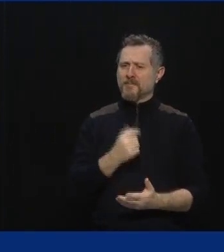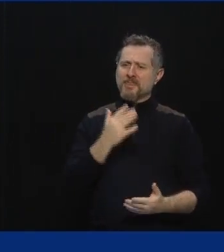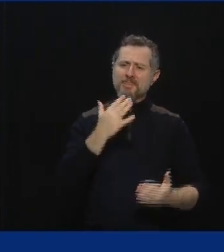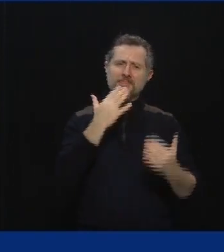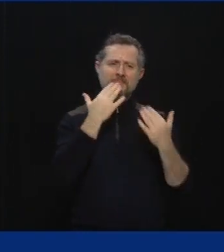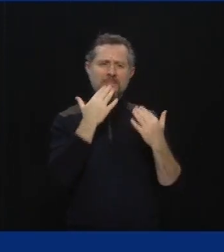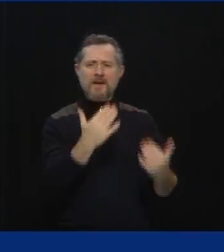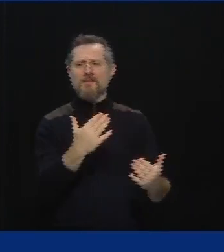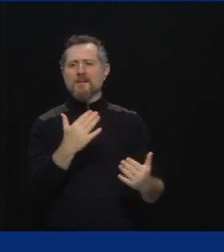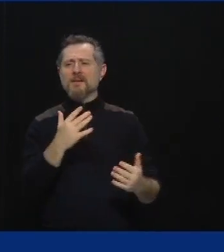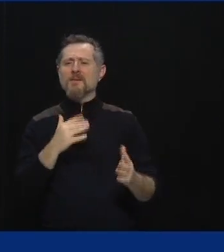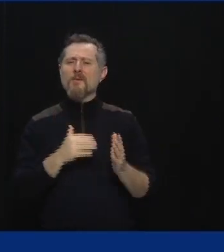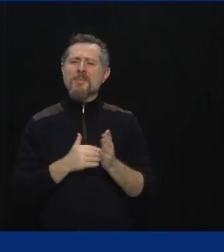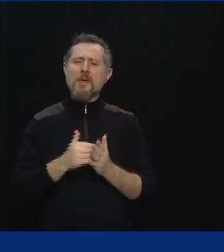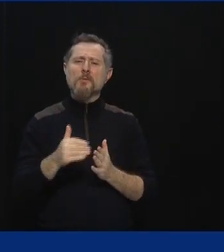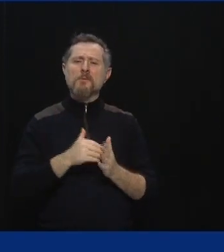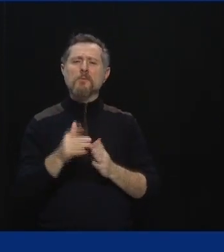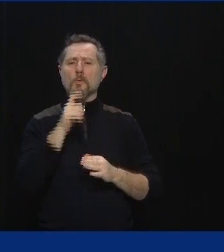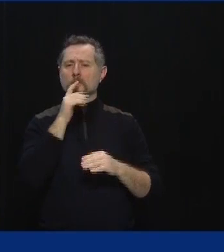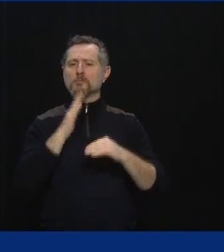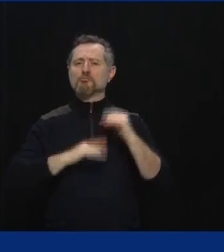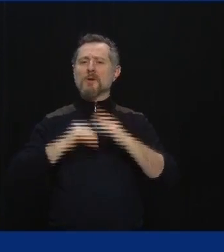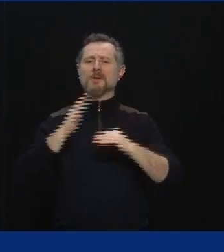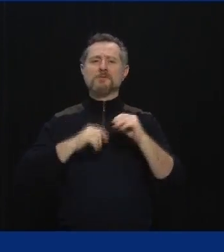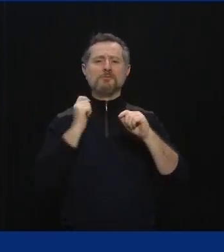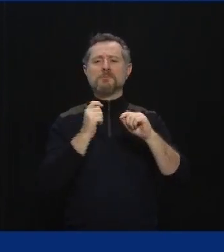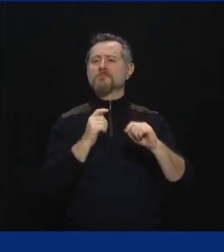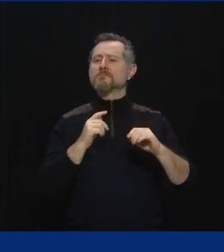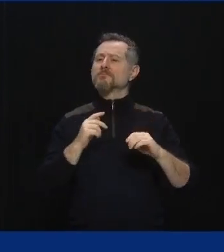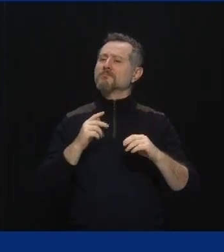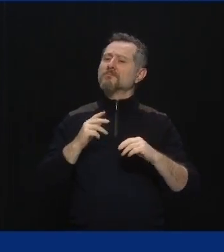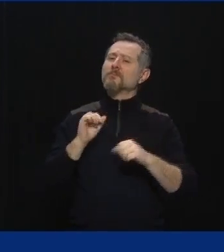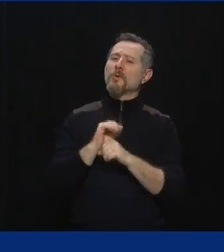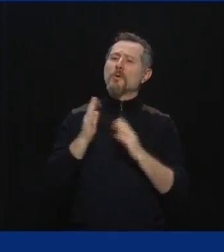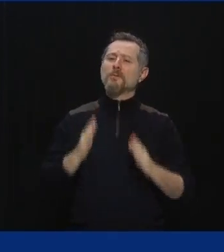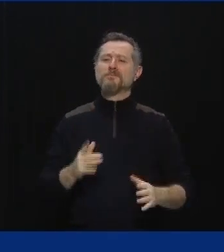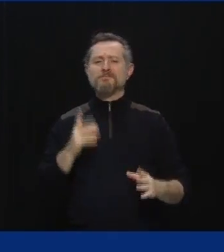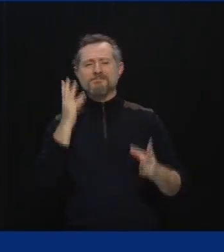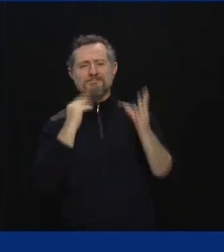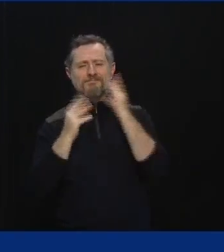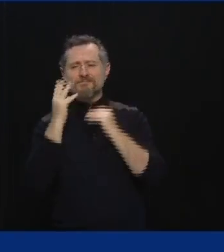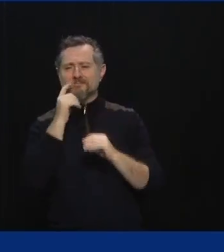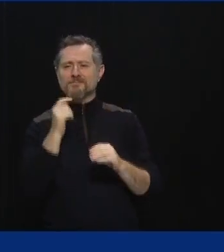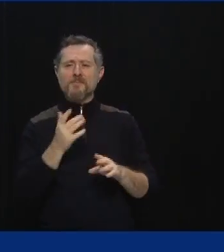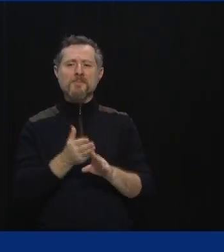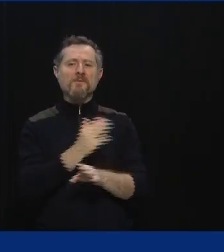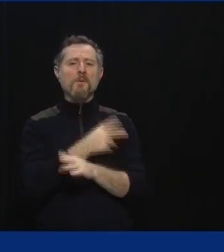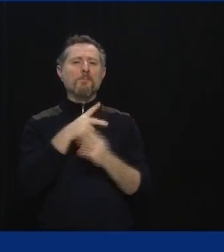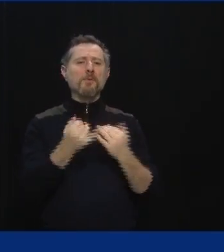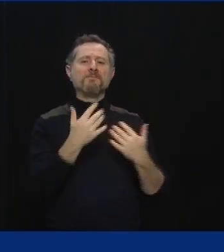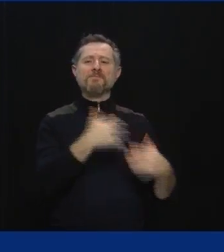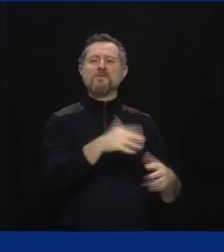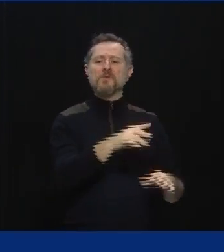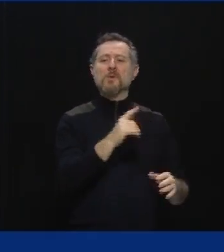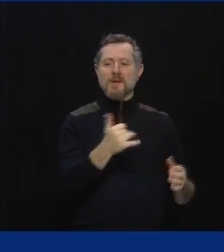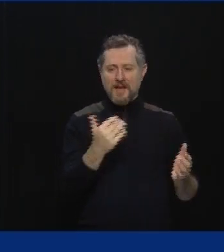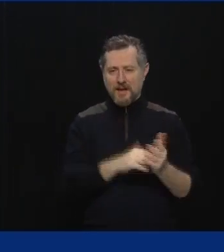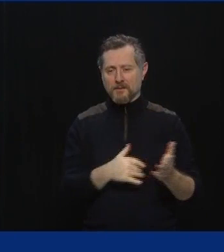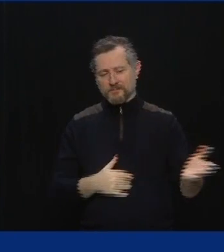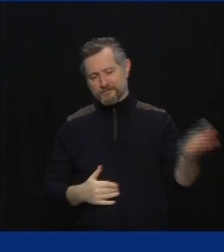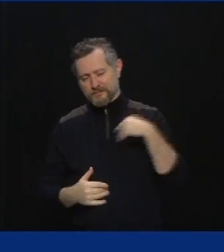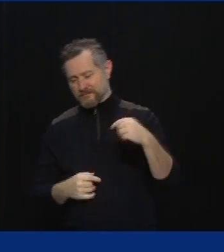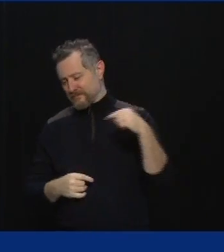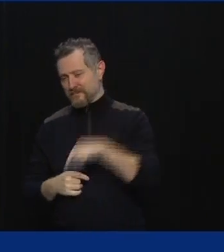the thousands of construction workers who have built our previous projects and who will work and build